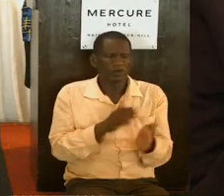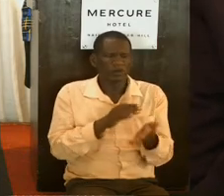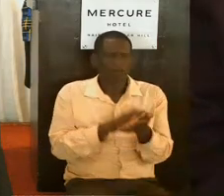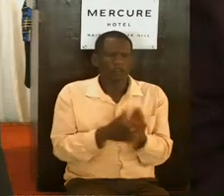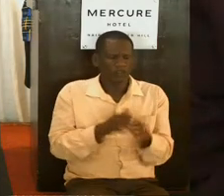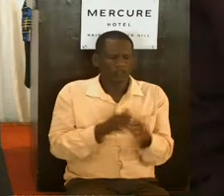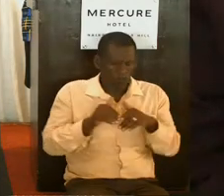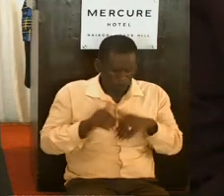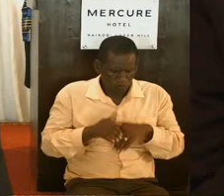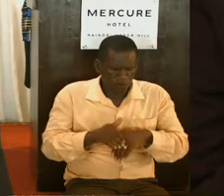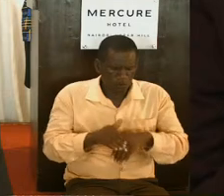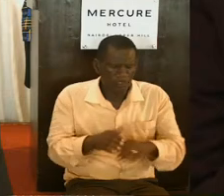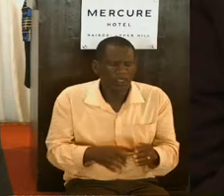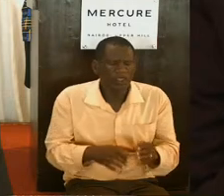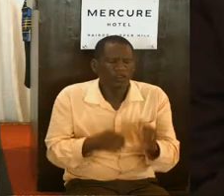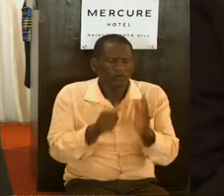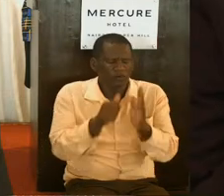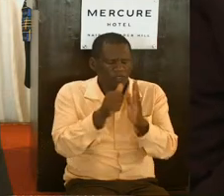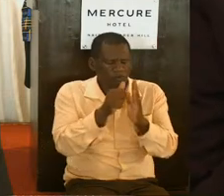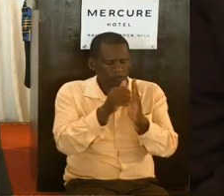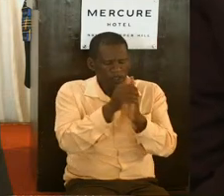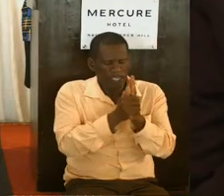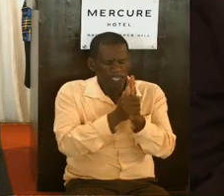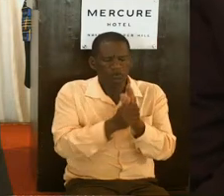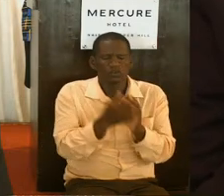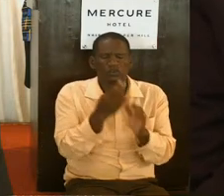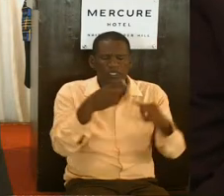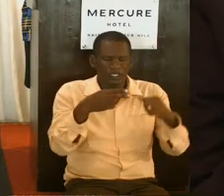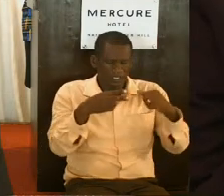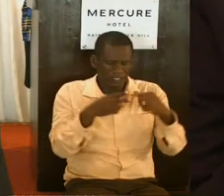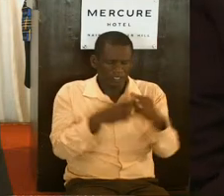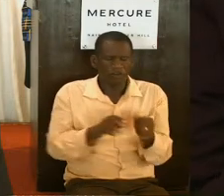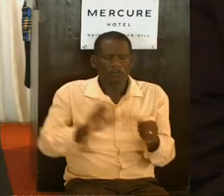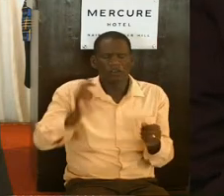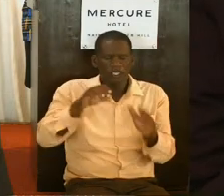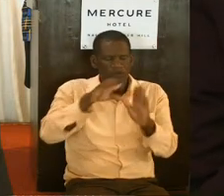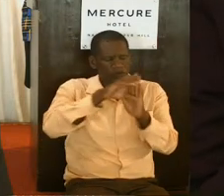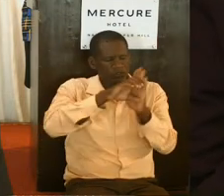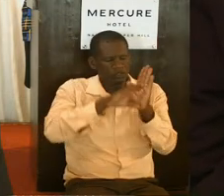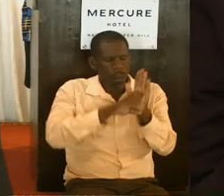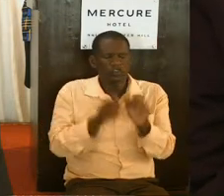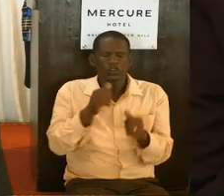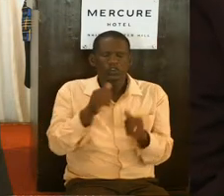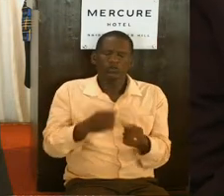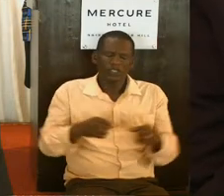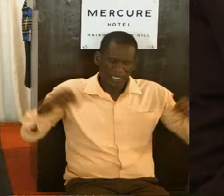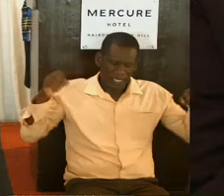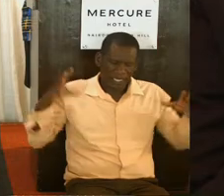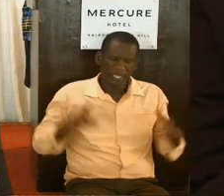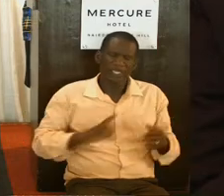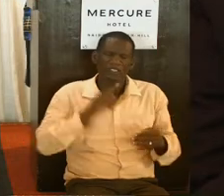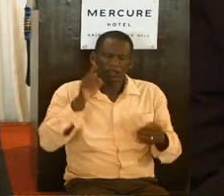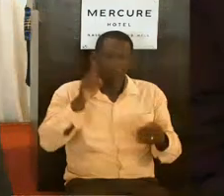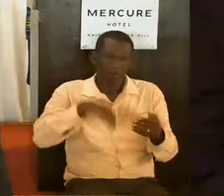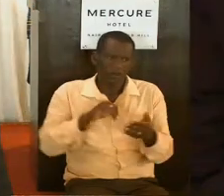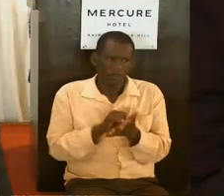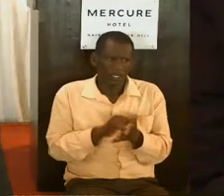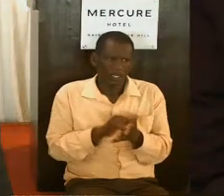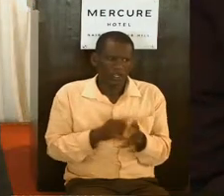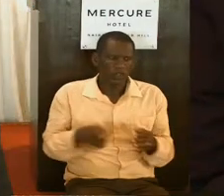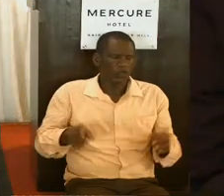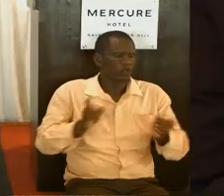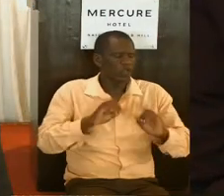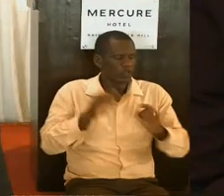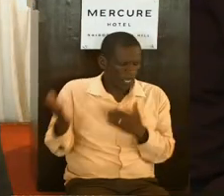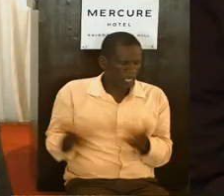complying with article 27 of the Kenyan Constitution which clearly states that we are